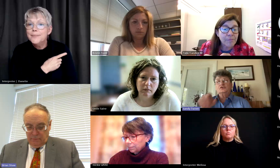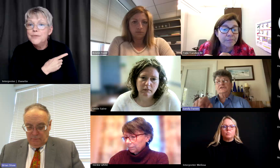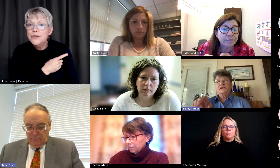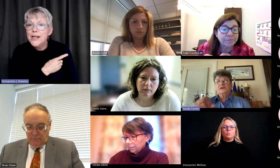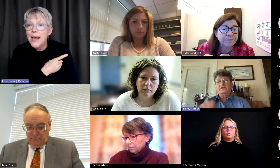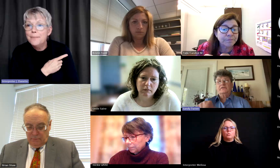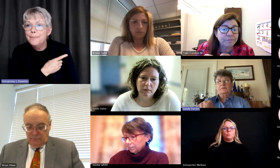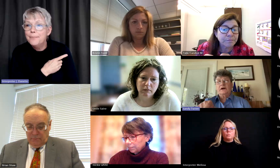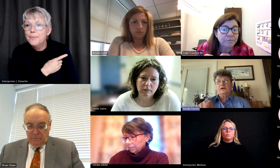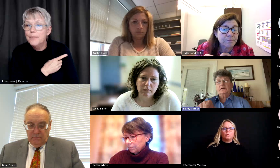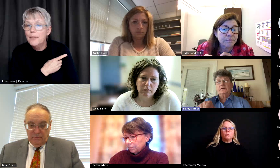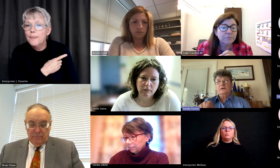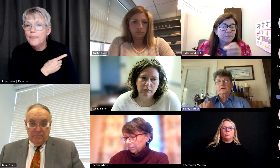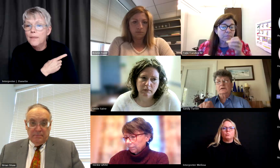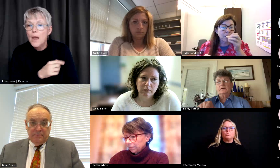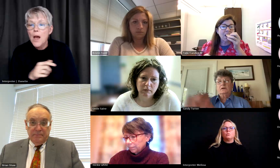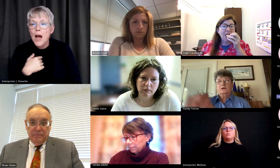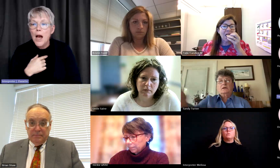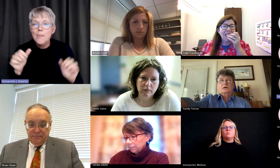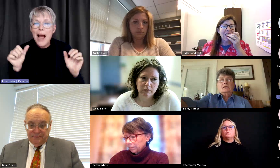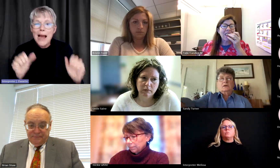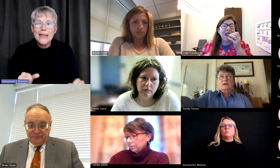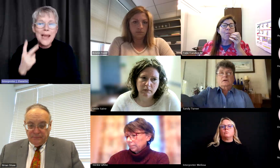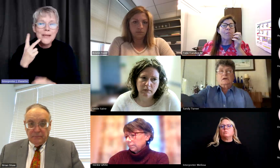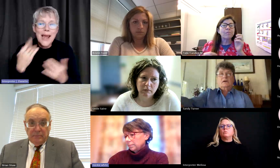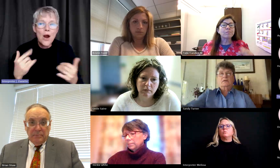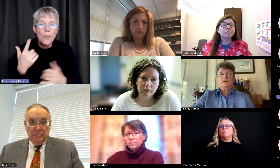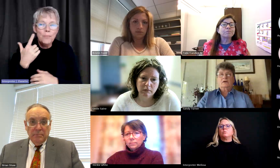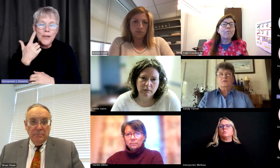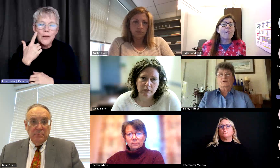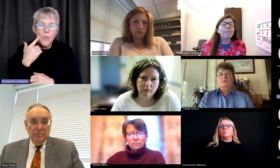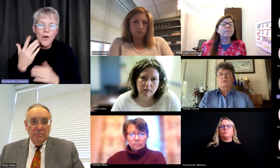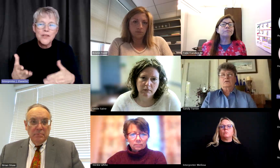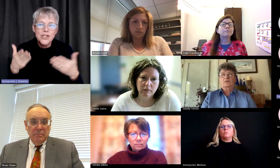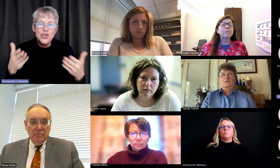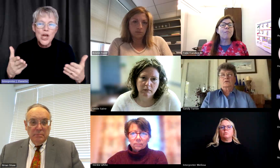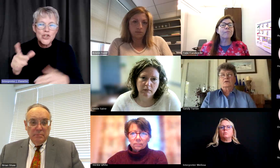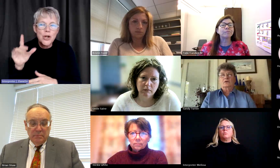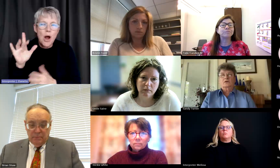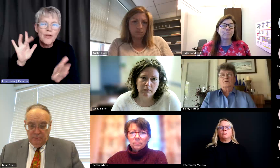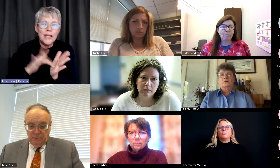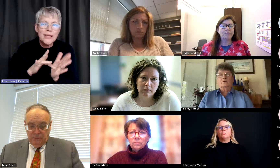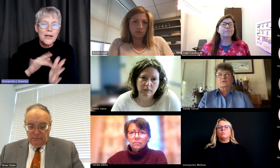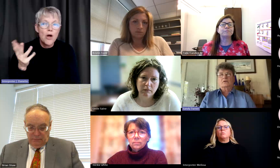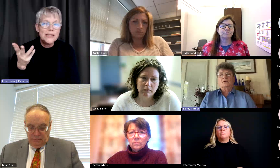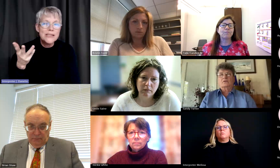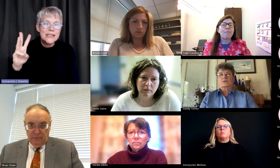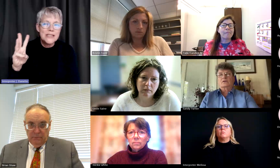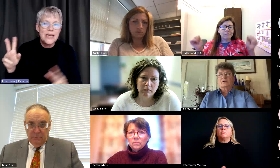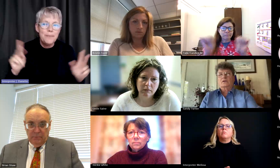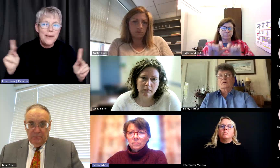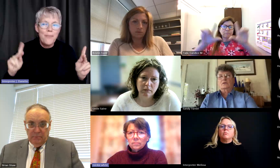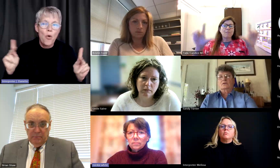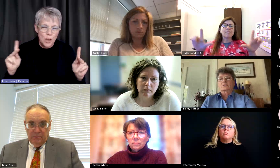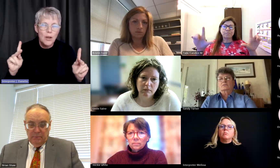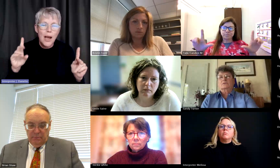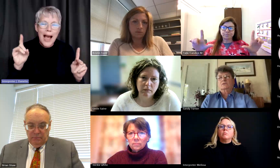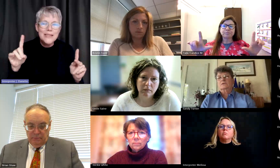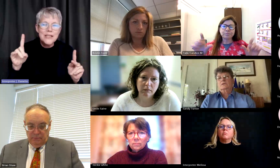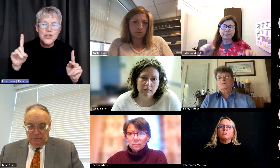can you see everybody? I love you, baby. I can now with the suggestion of clicking on 16